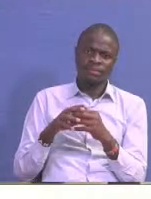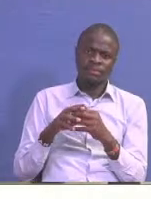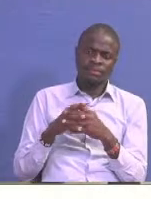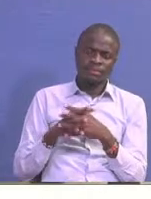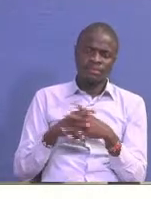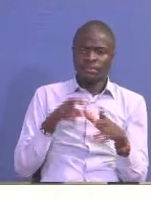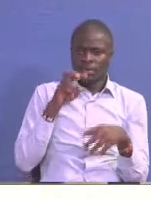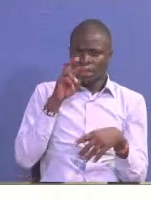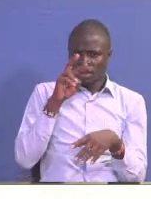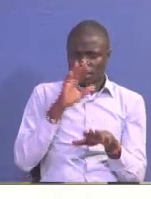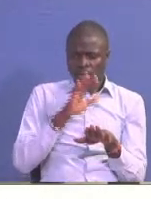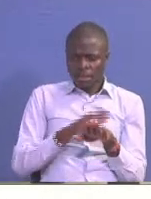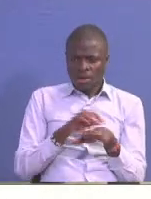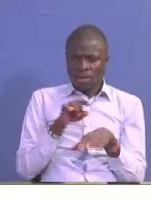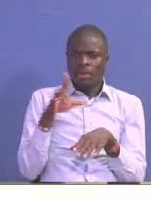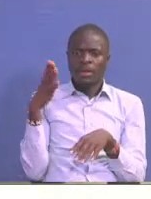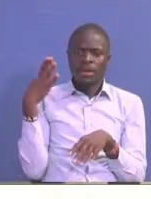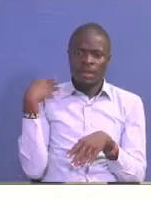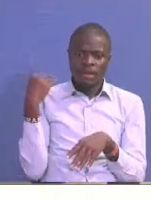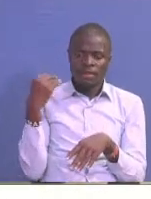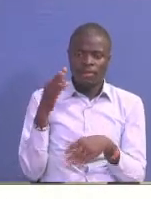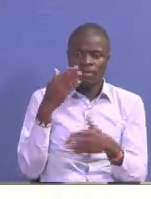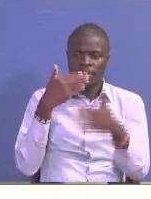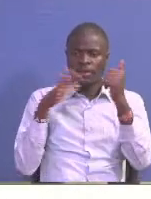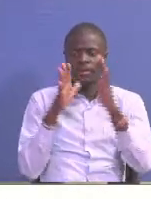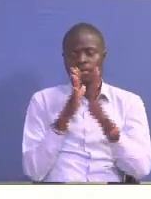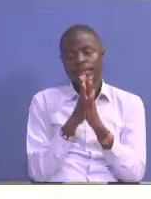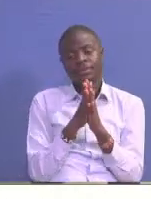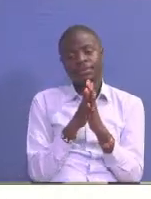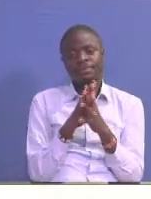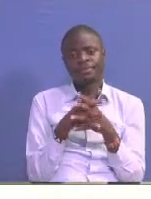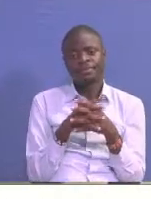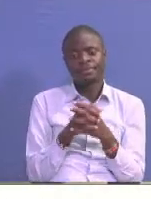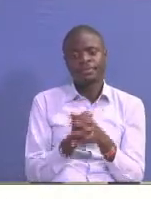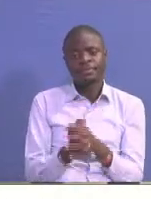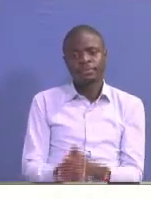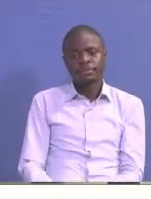I was looking at even the number of the universities and what have you.